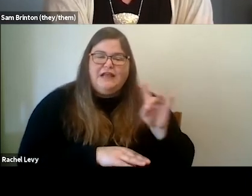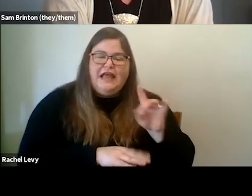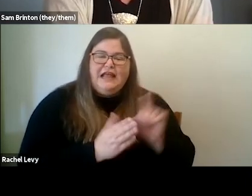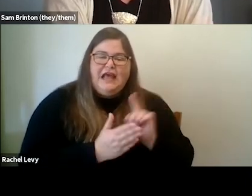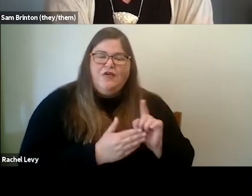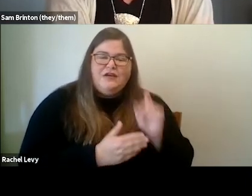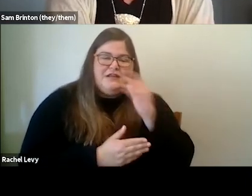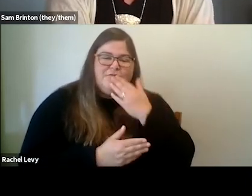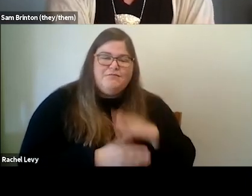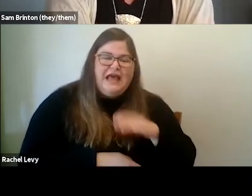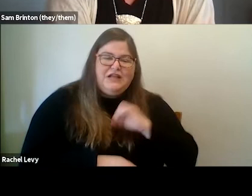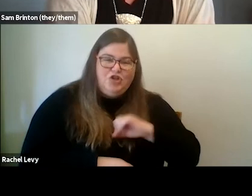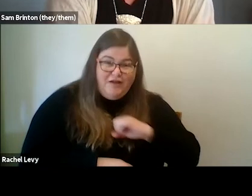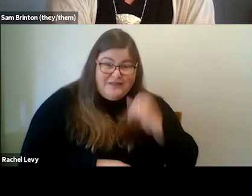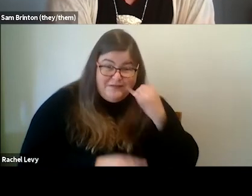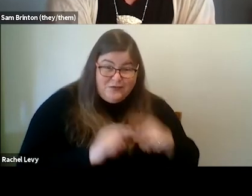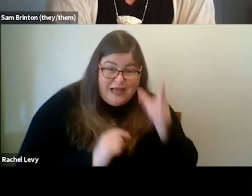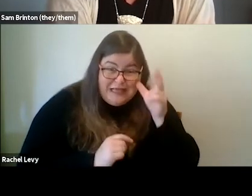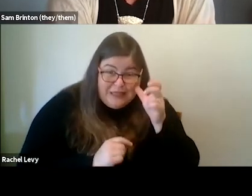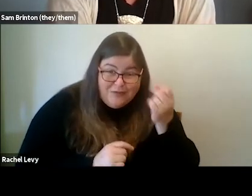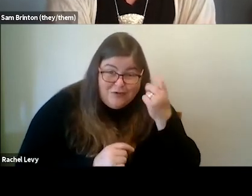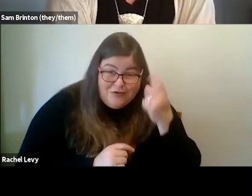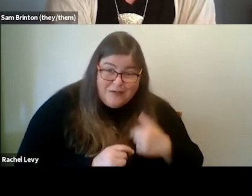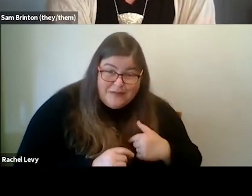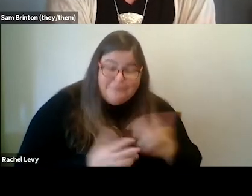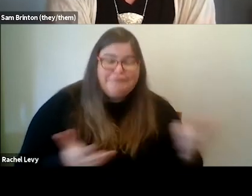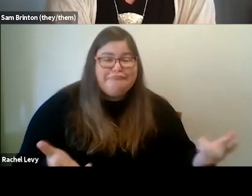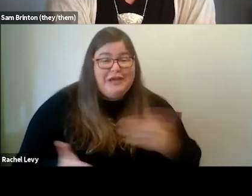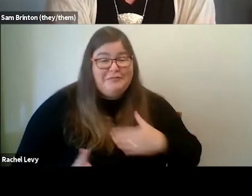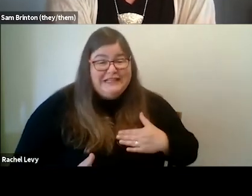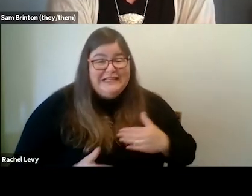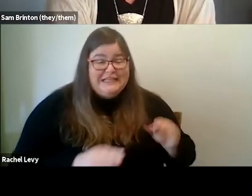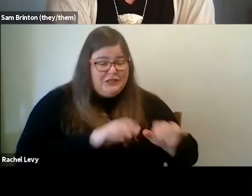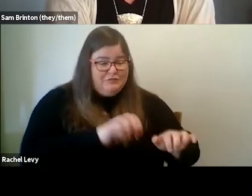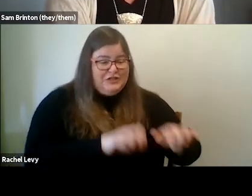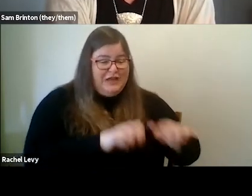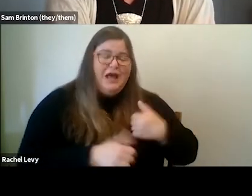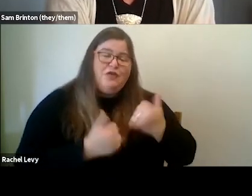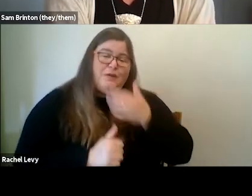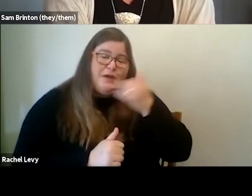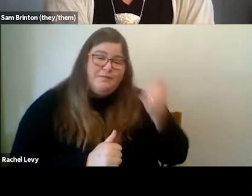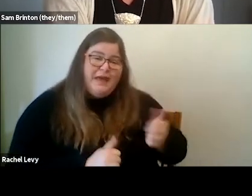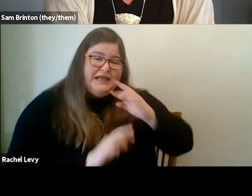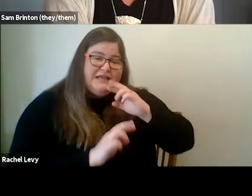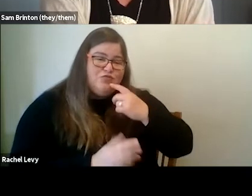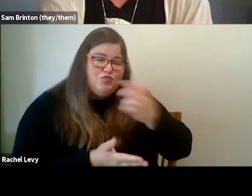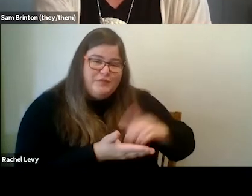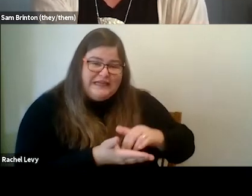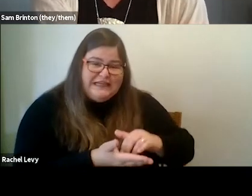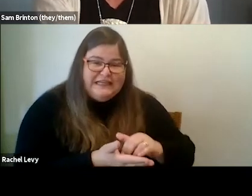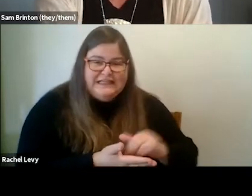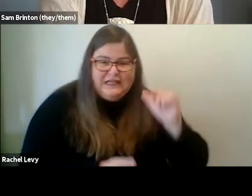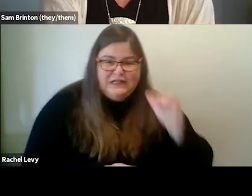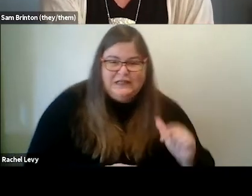bad cough. So if you can't hear or understand things that I'm saying, please feel free to put it in the chat and I'll do my best to repeat as slow and clearly